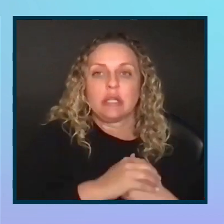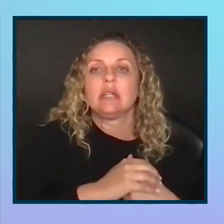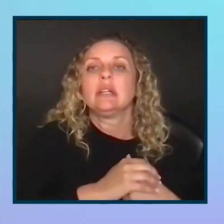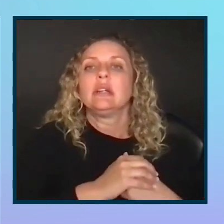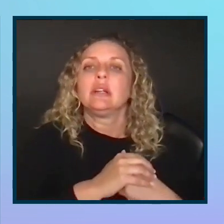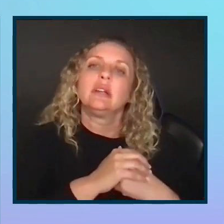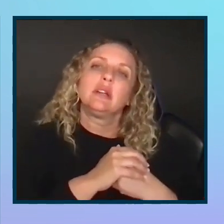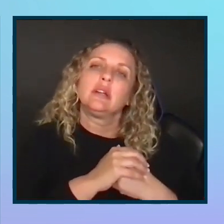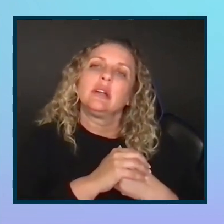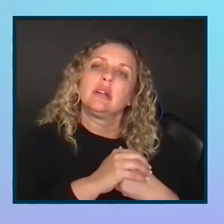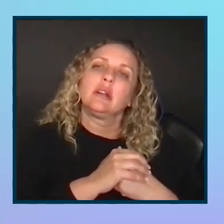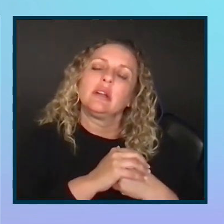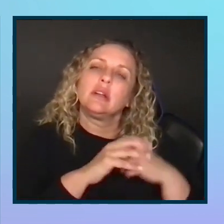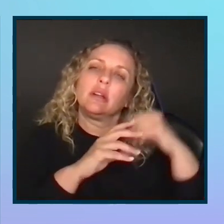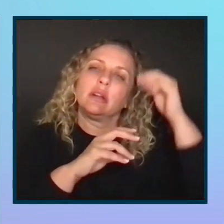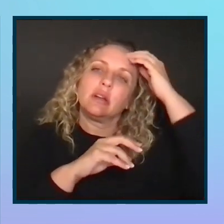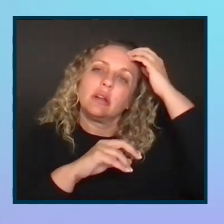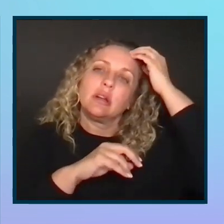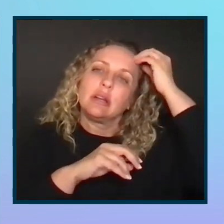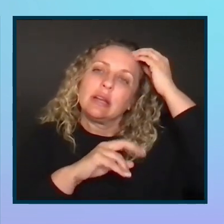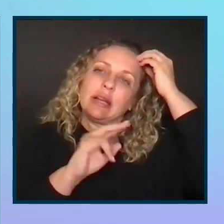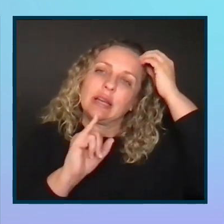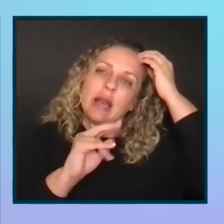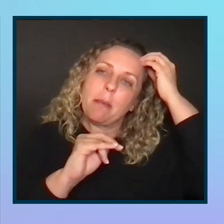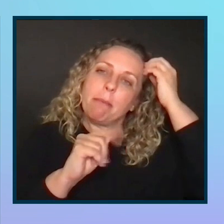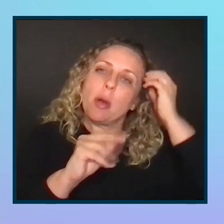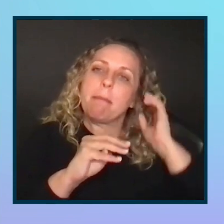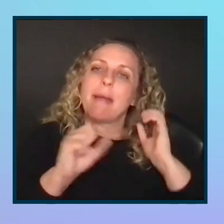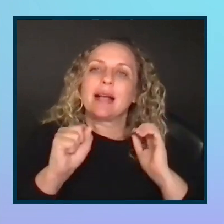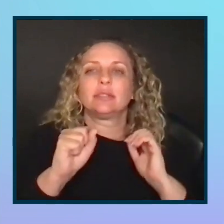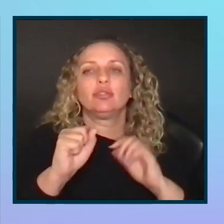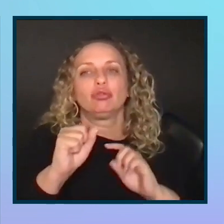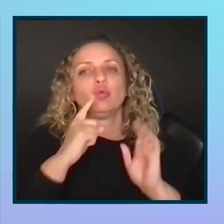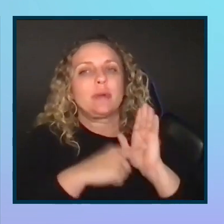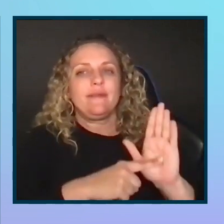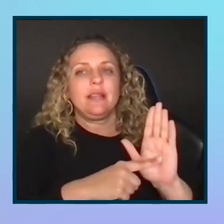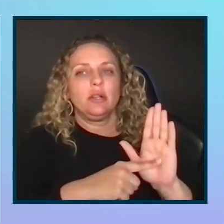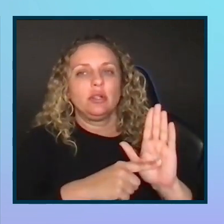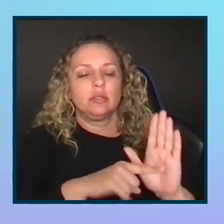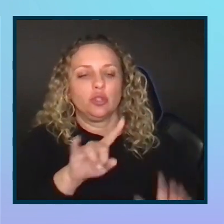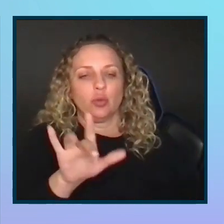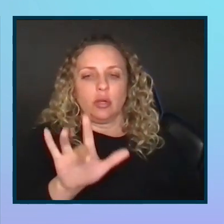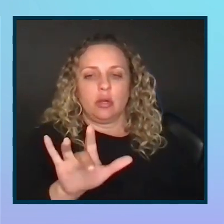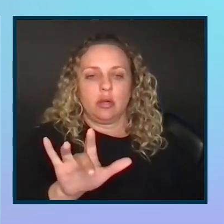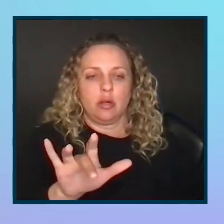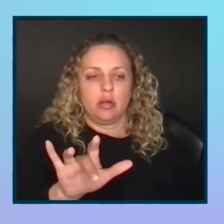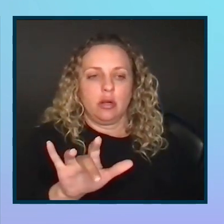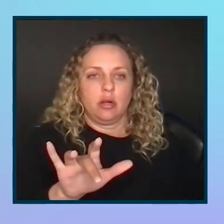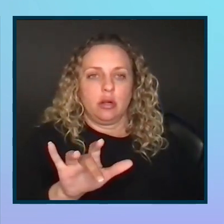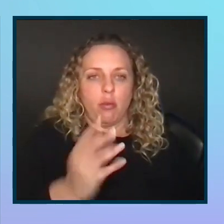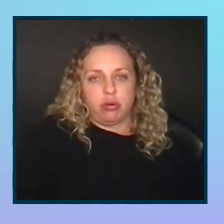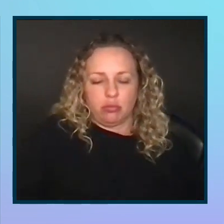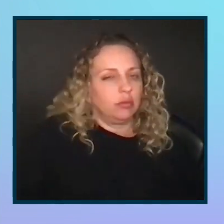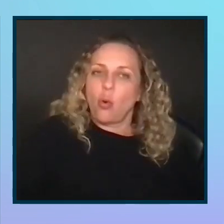I hate the ones like never make input mask reveals that have to be held. Like you let them go and they're gone. Make sure they're toggles so